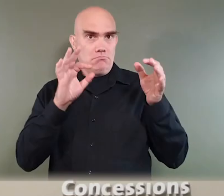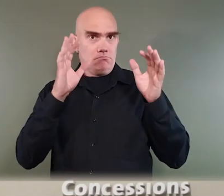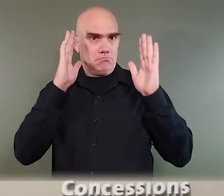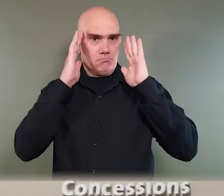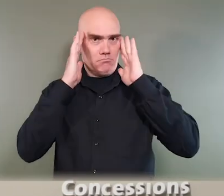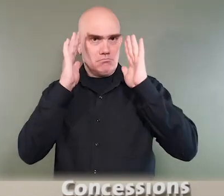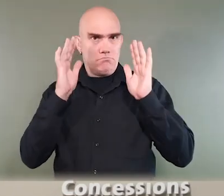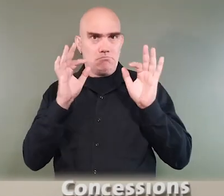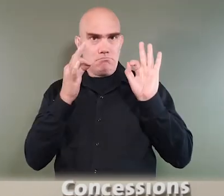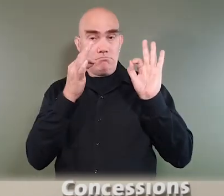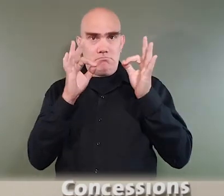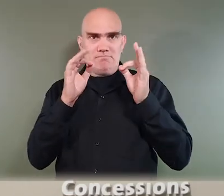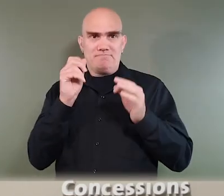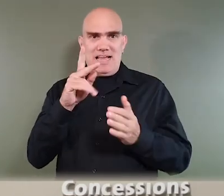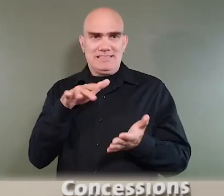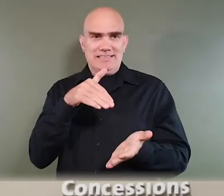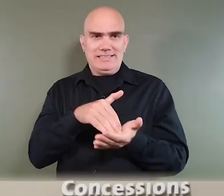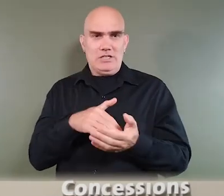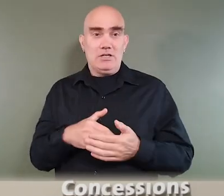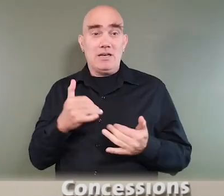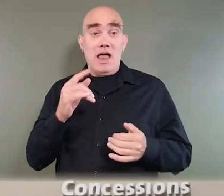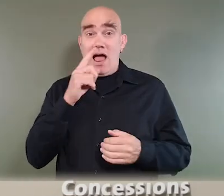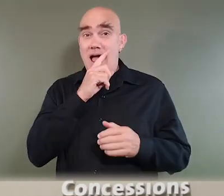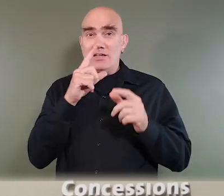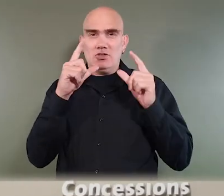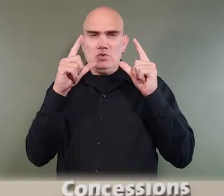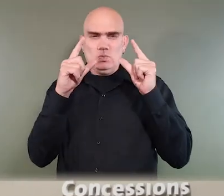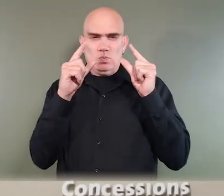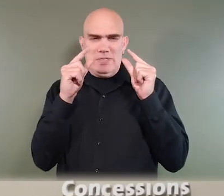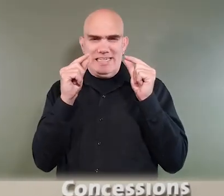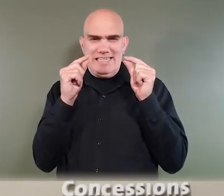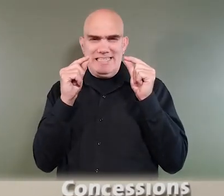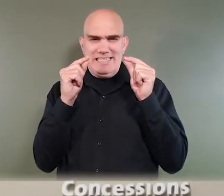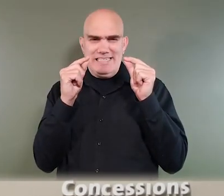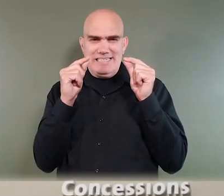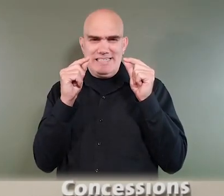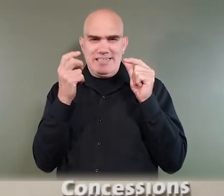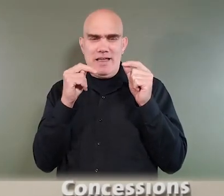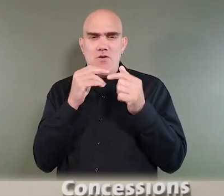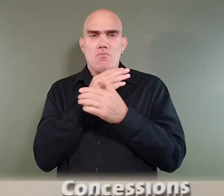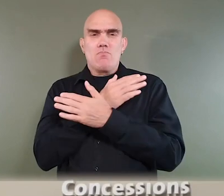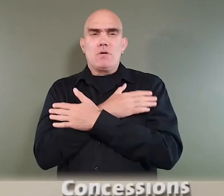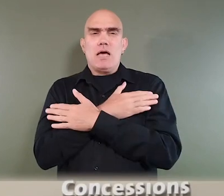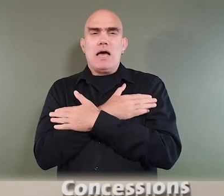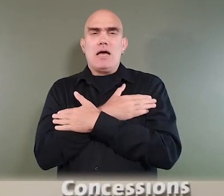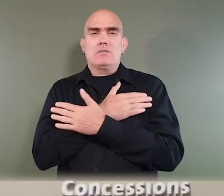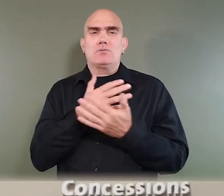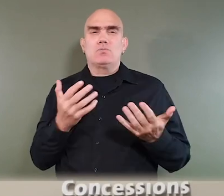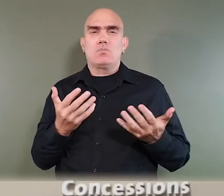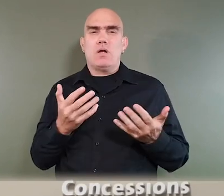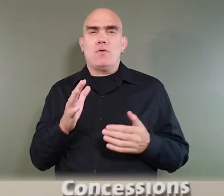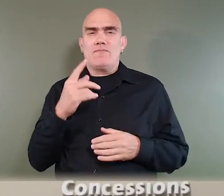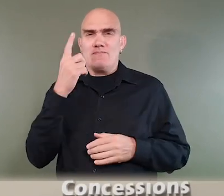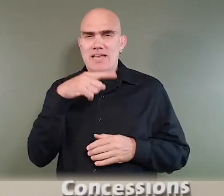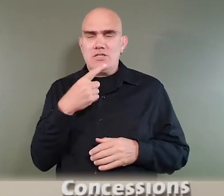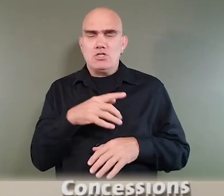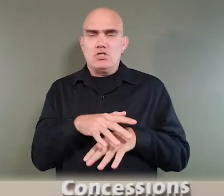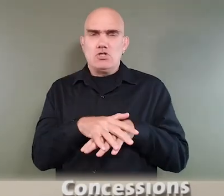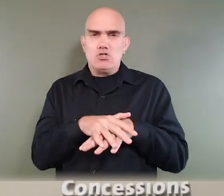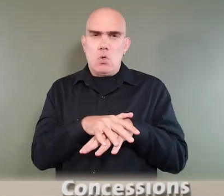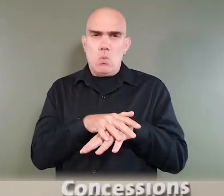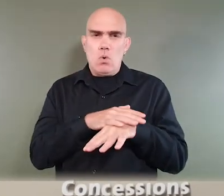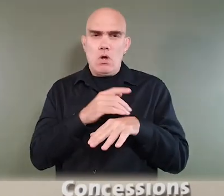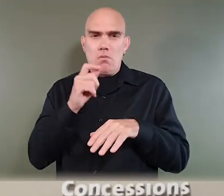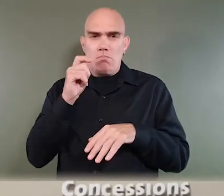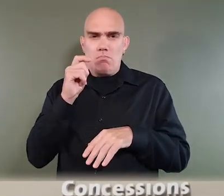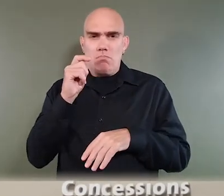Now squeeze your eyes closed. And then relax your face and slowly open your eyes. Right?